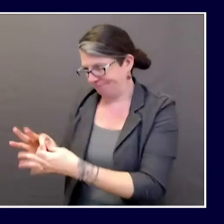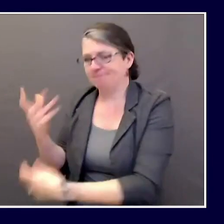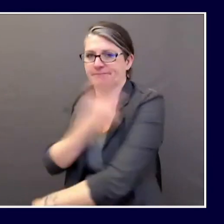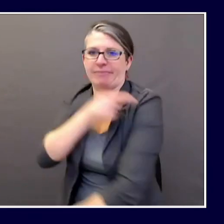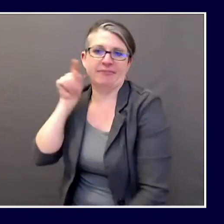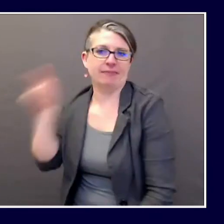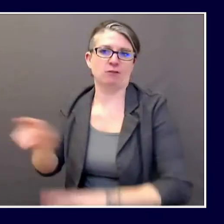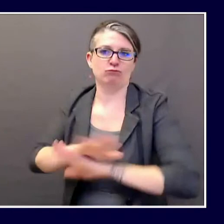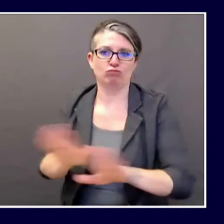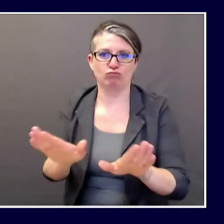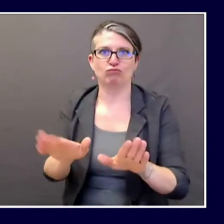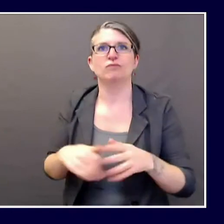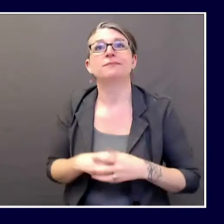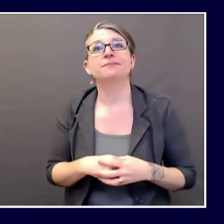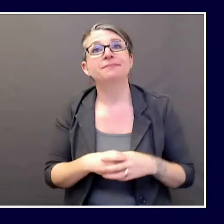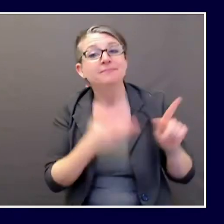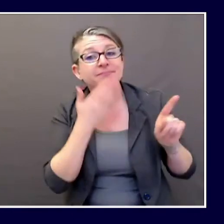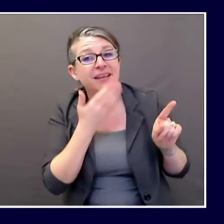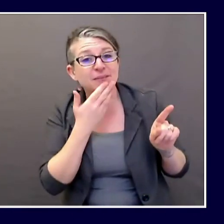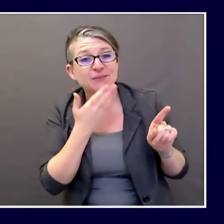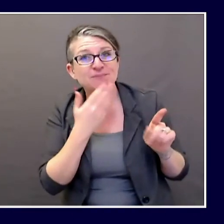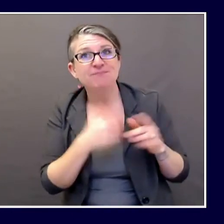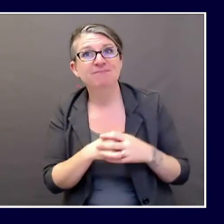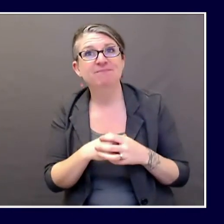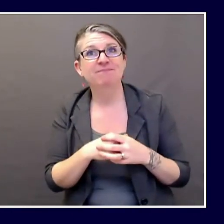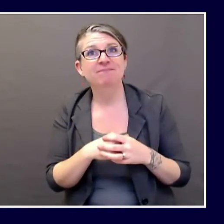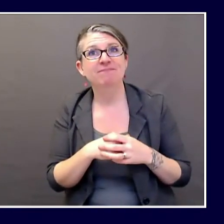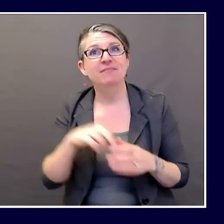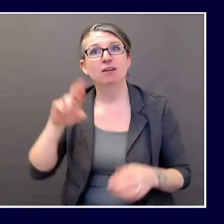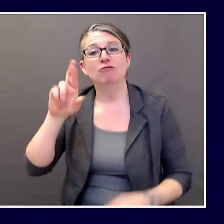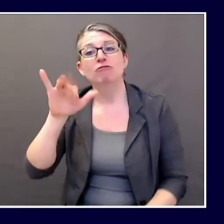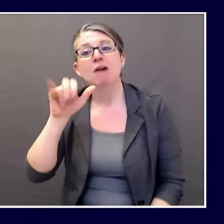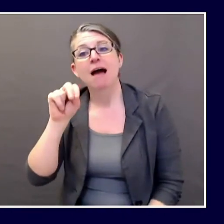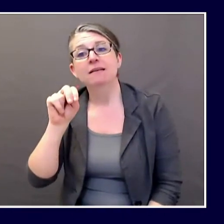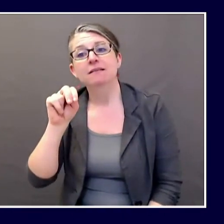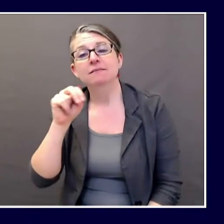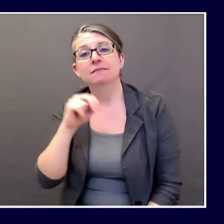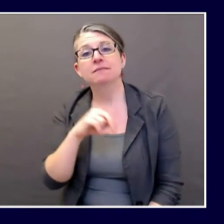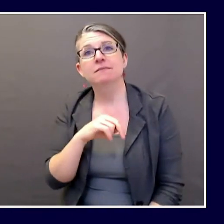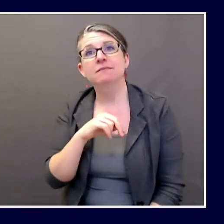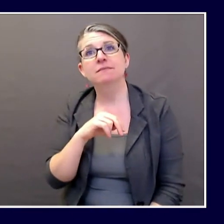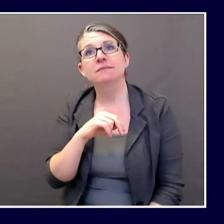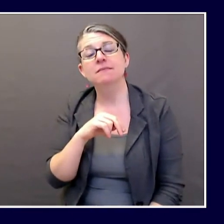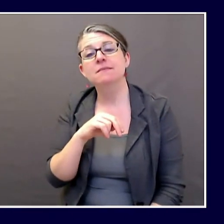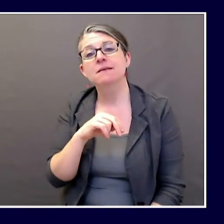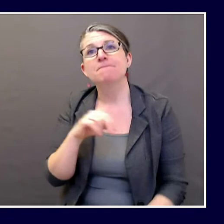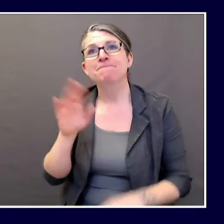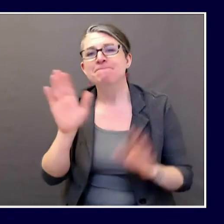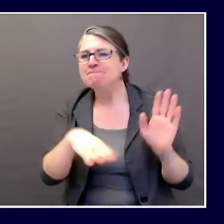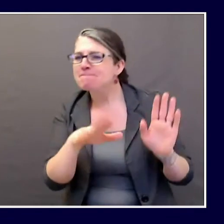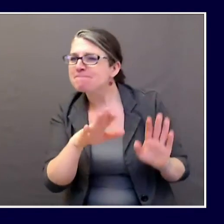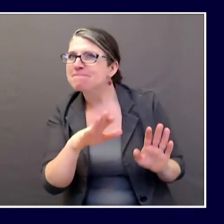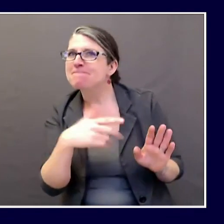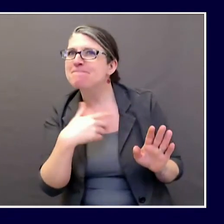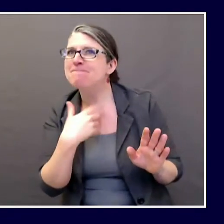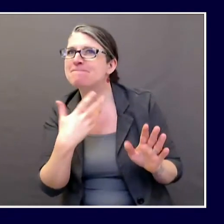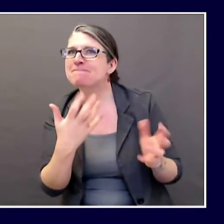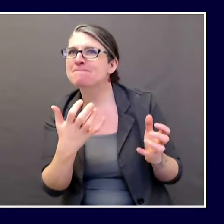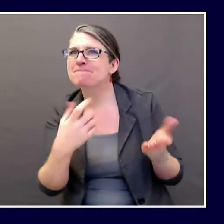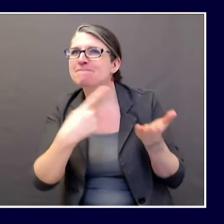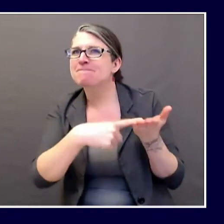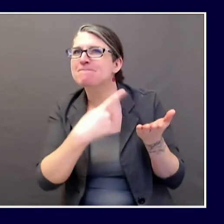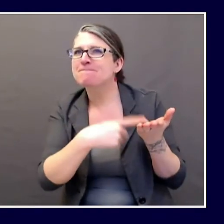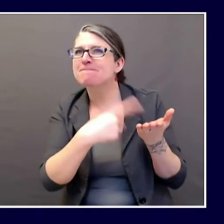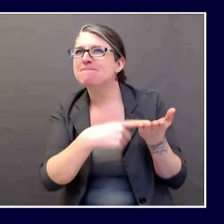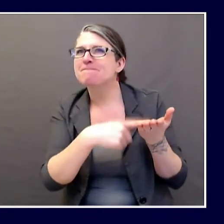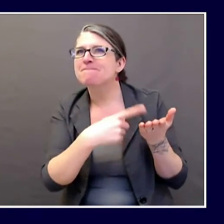Shah, I'll start with the system update. What can you tell us? Okay, so Brian, let's start with the community vaccination line, because